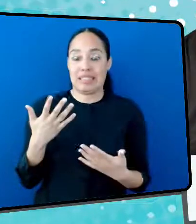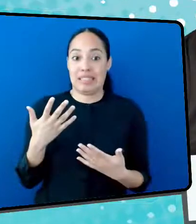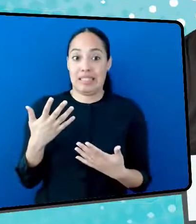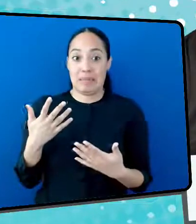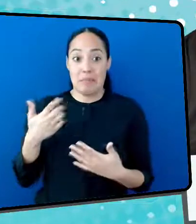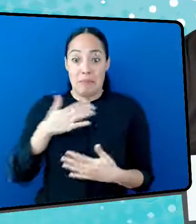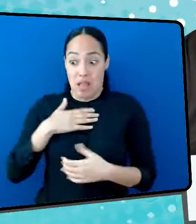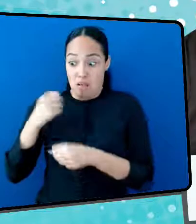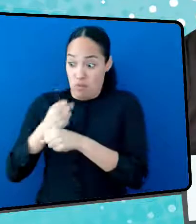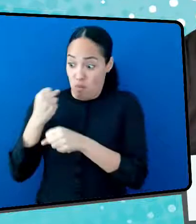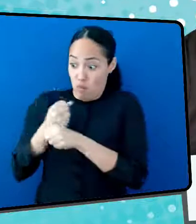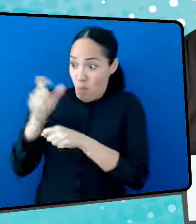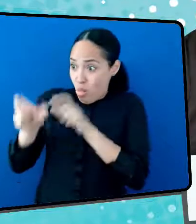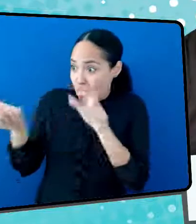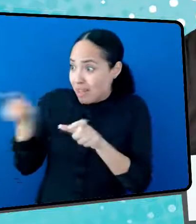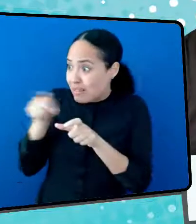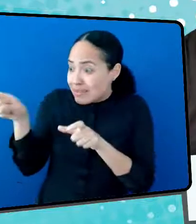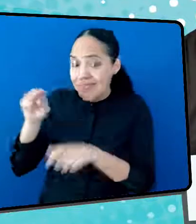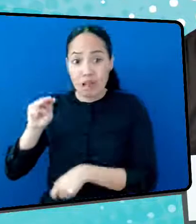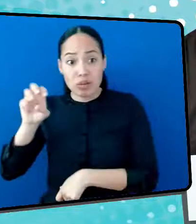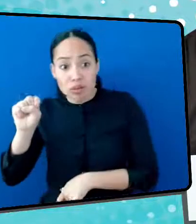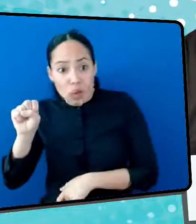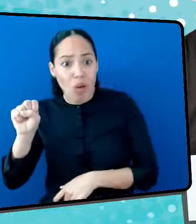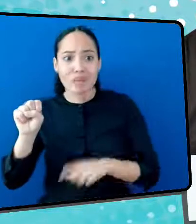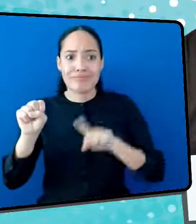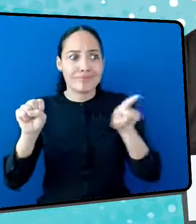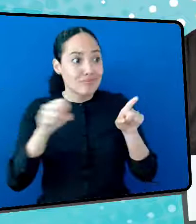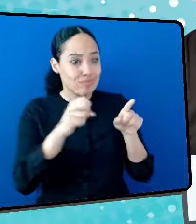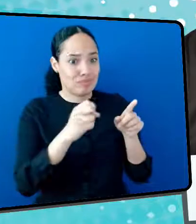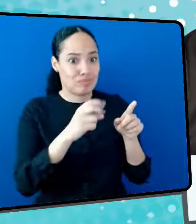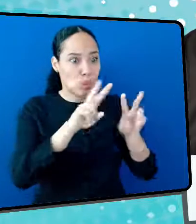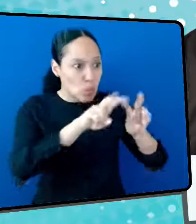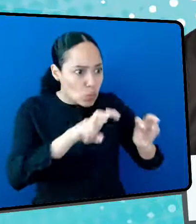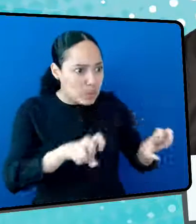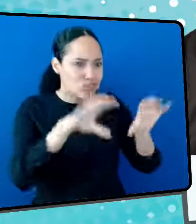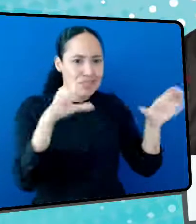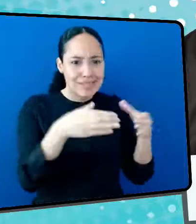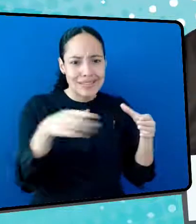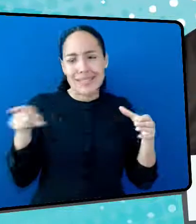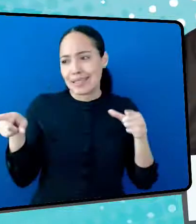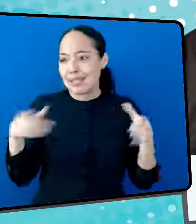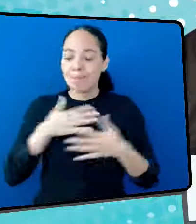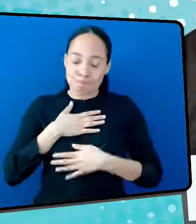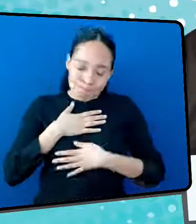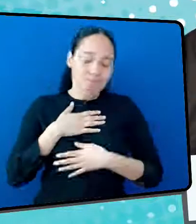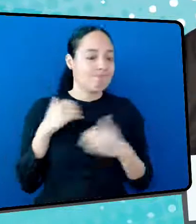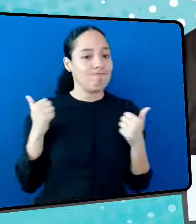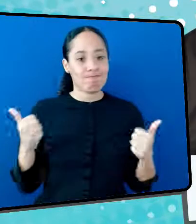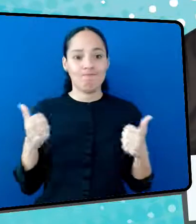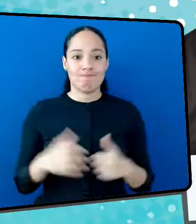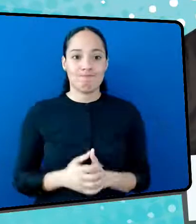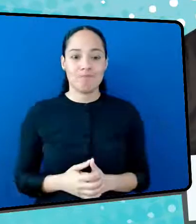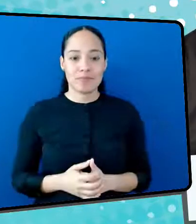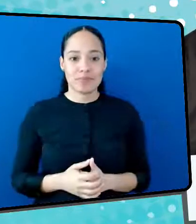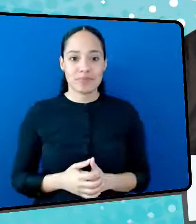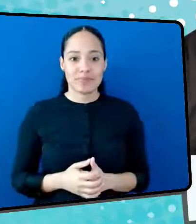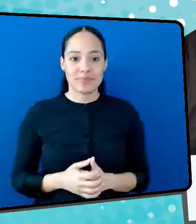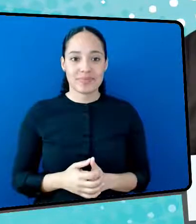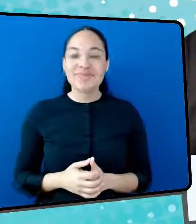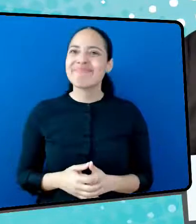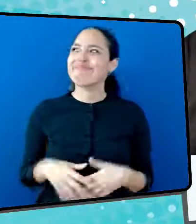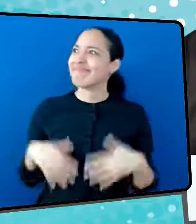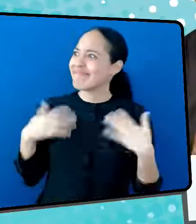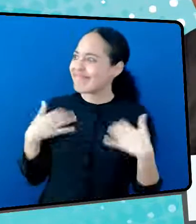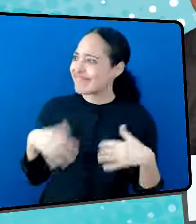research ecosystem too. Oh, that's so cool. I really love how everyone's story is so different.